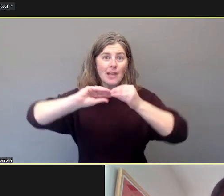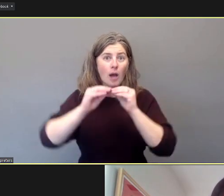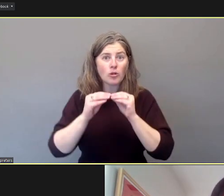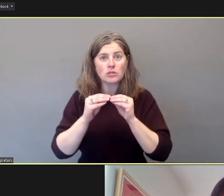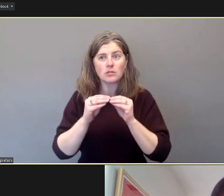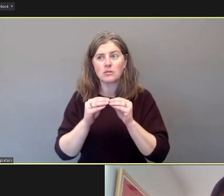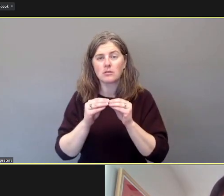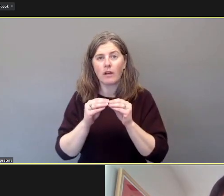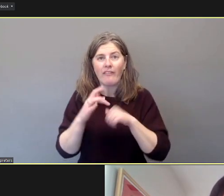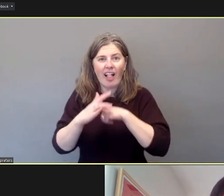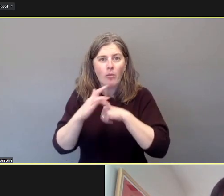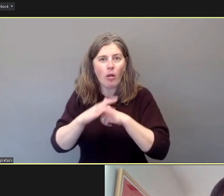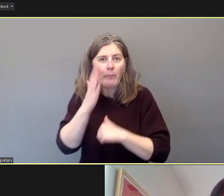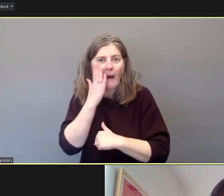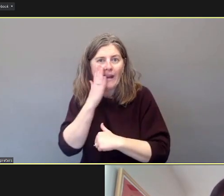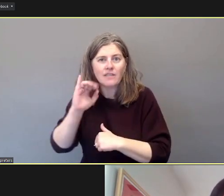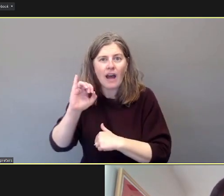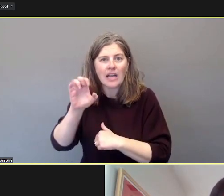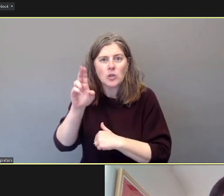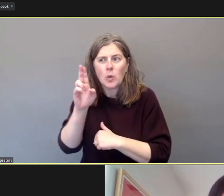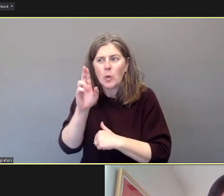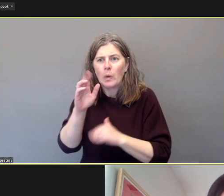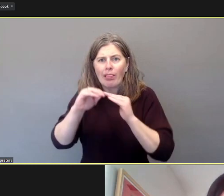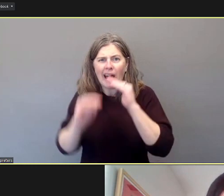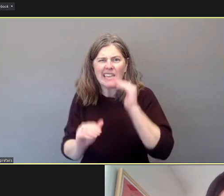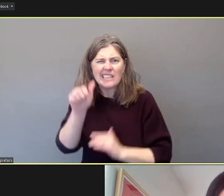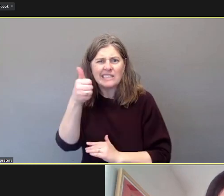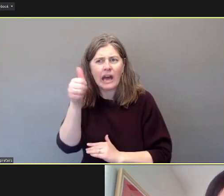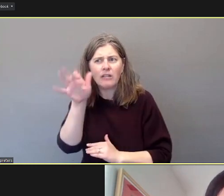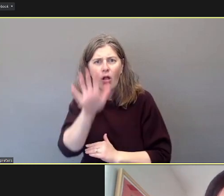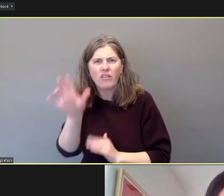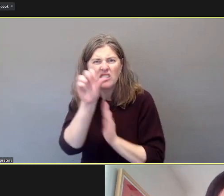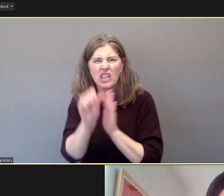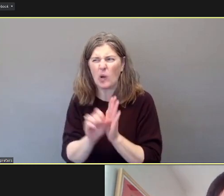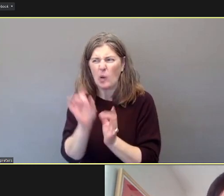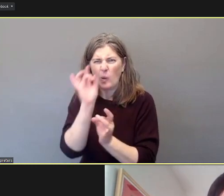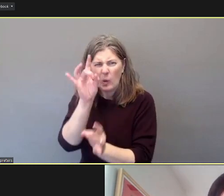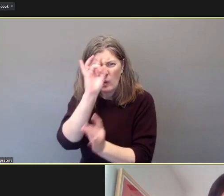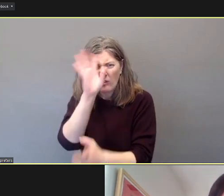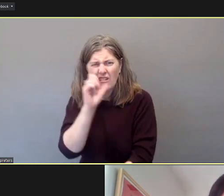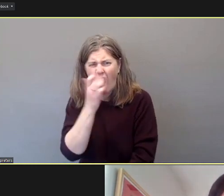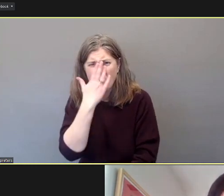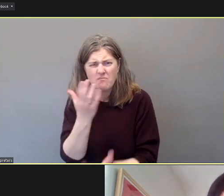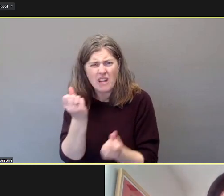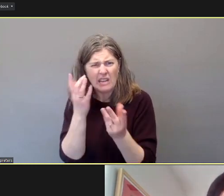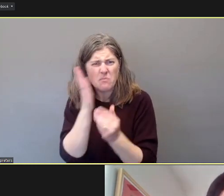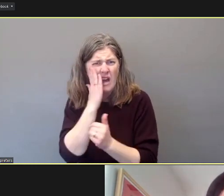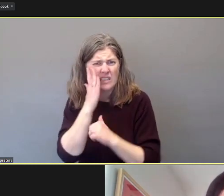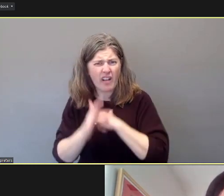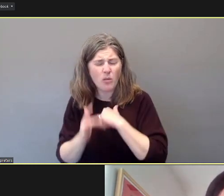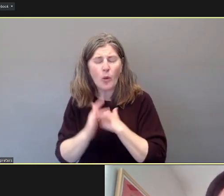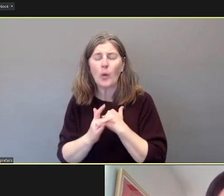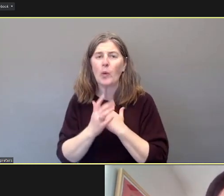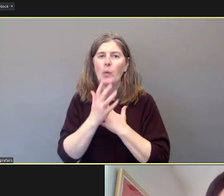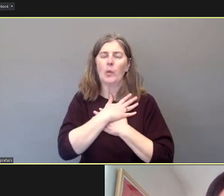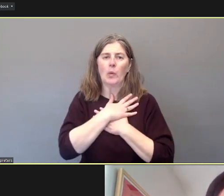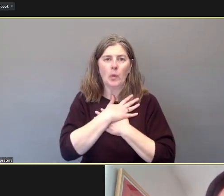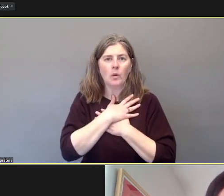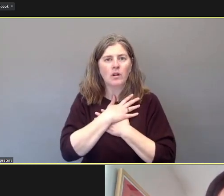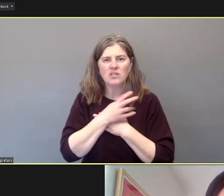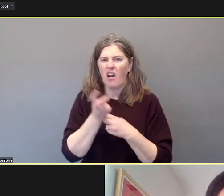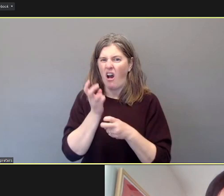beds available for COVID patients, which is awful, that it's hard to